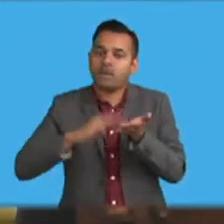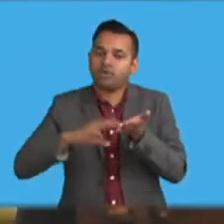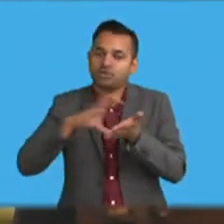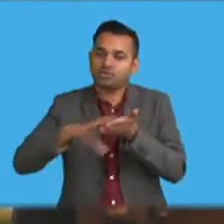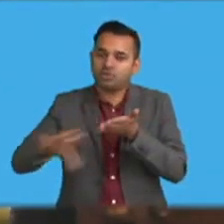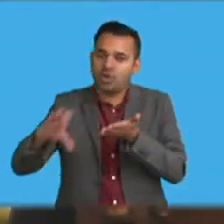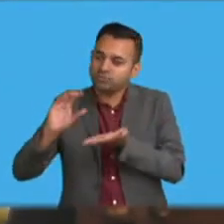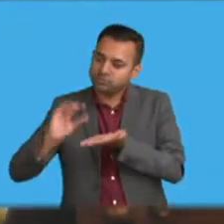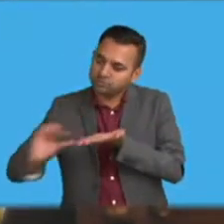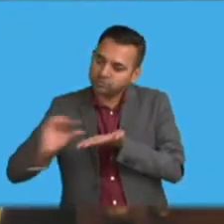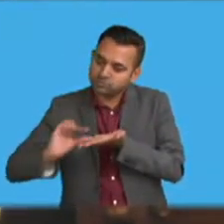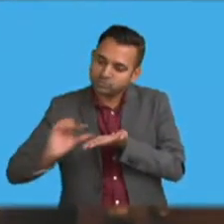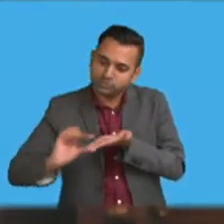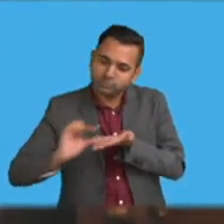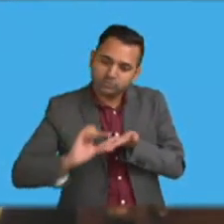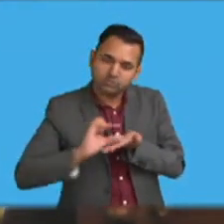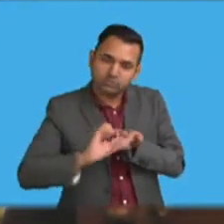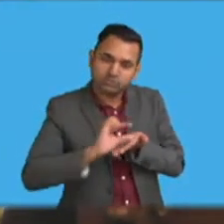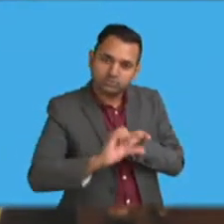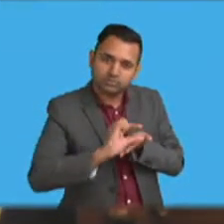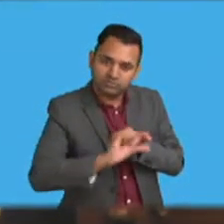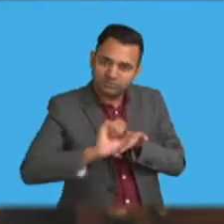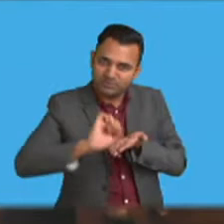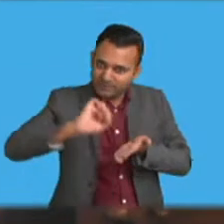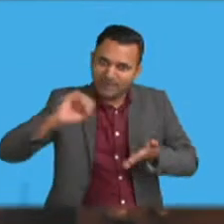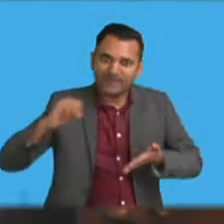the lives of approximately